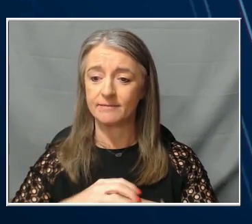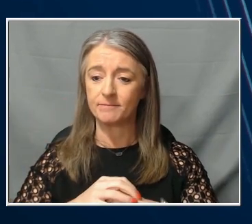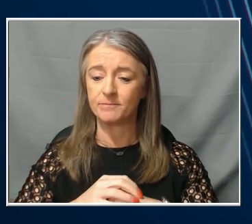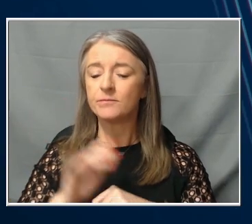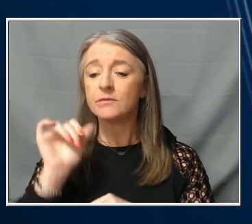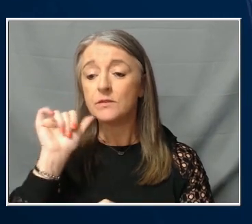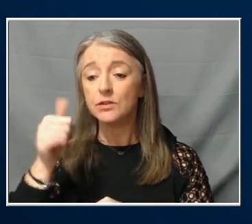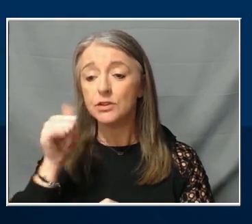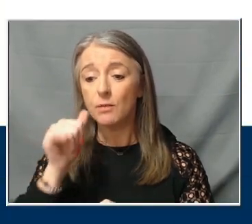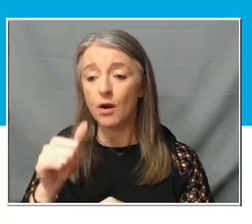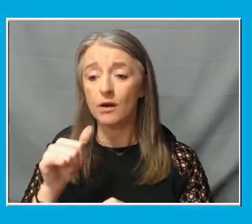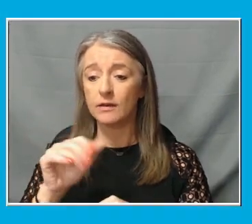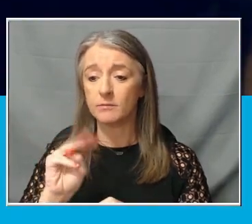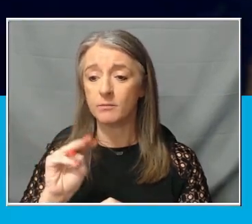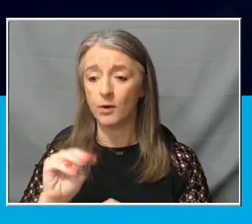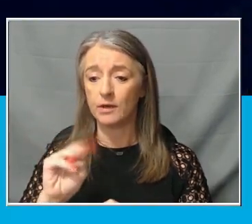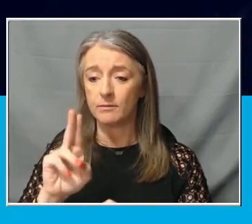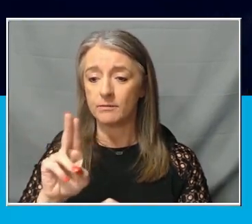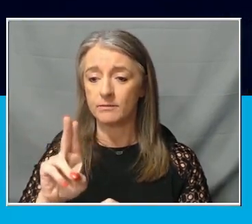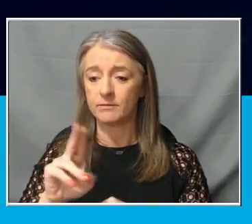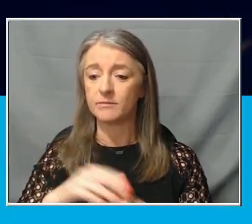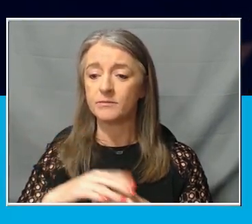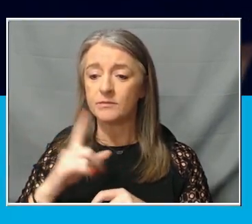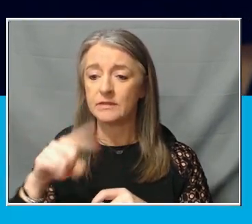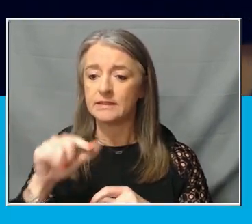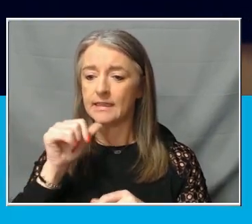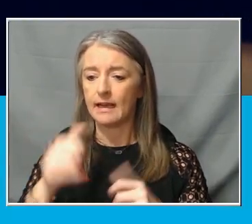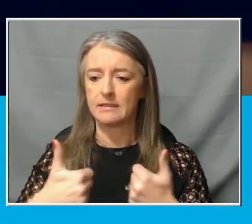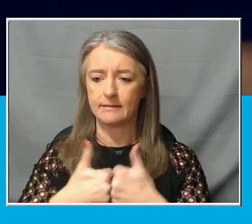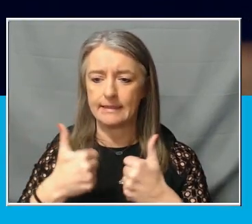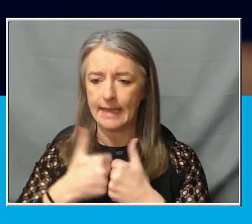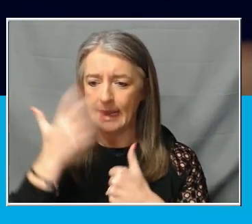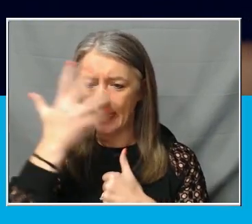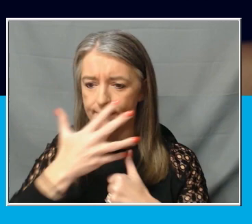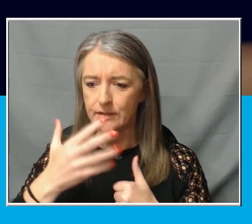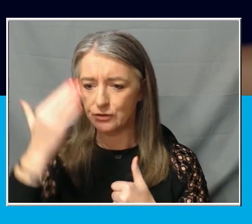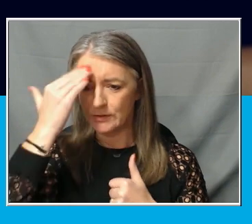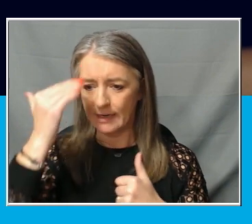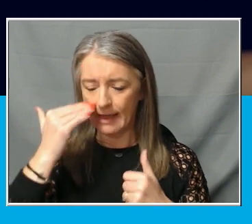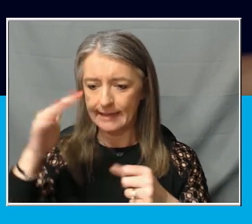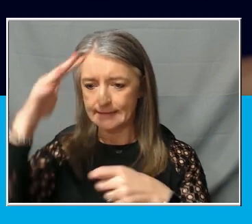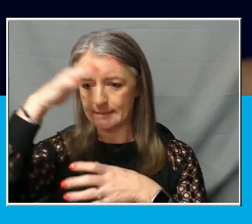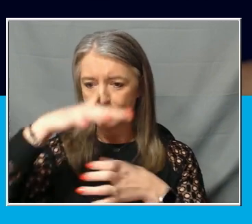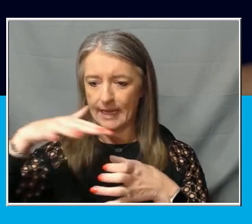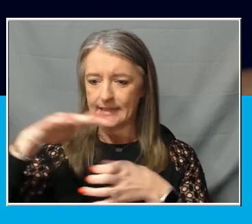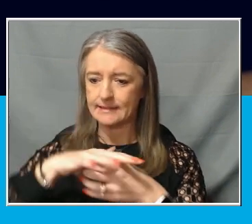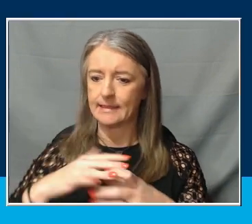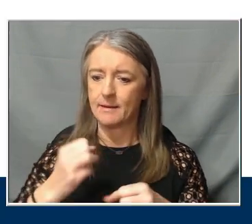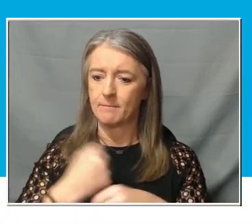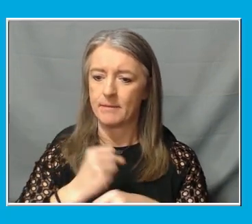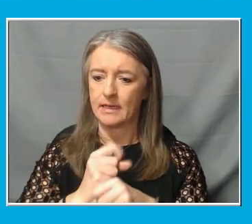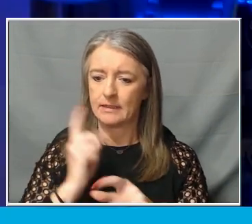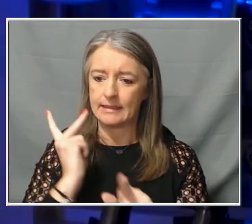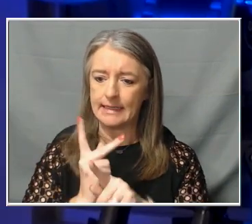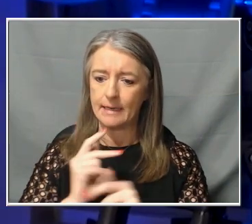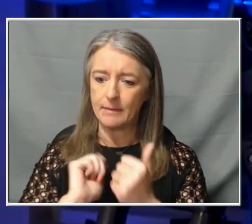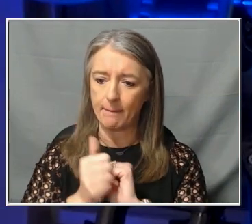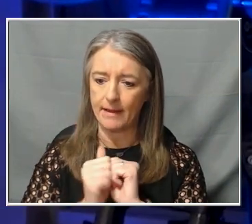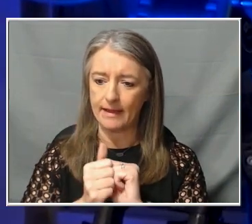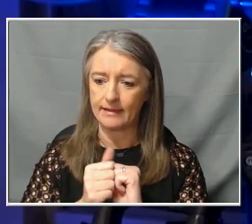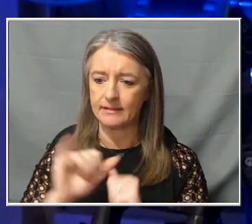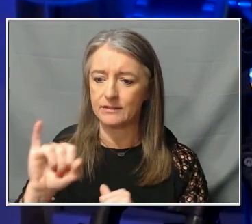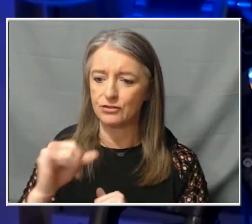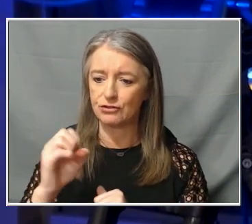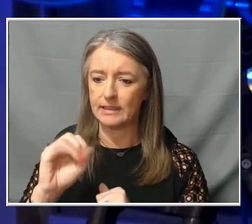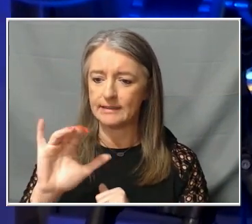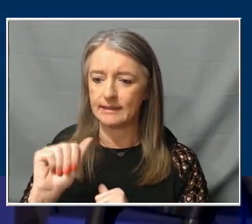tomorrow on the Morning Medical Update. It's not your game face, it's your headspace that matters when you want to stay competitive. I'm Jessica Lovell on the